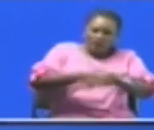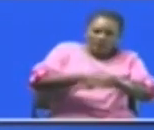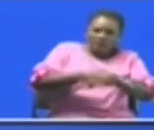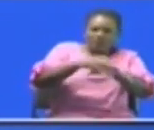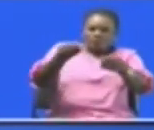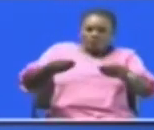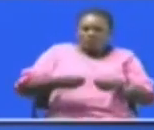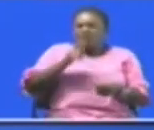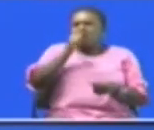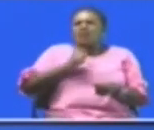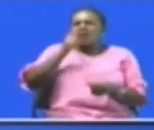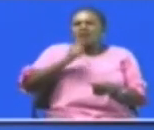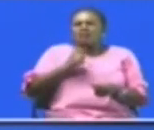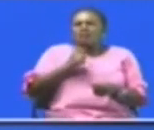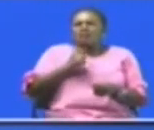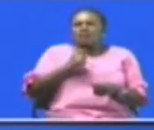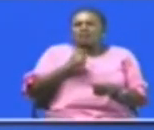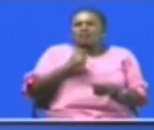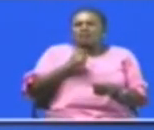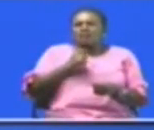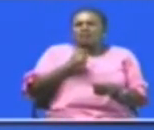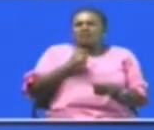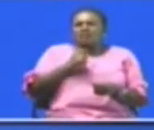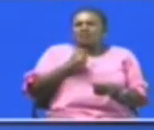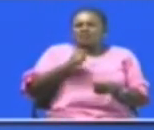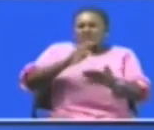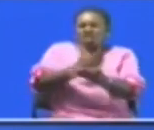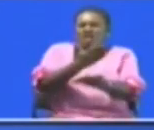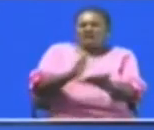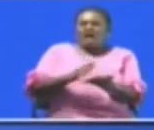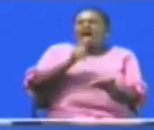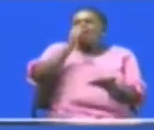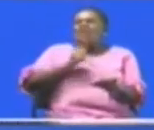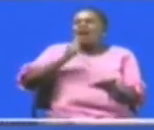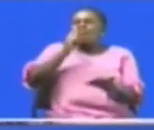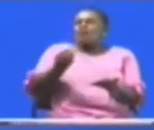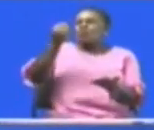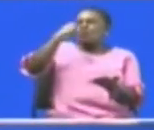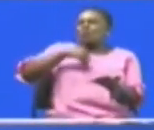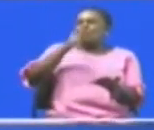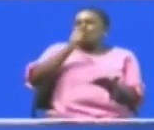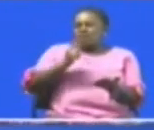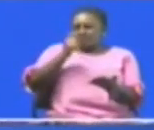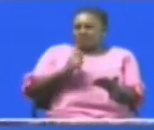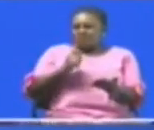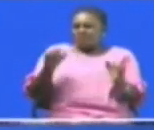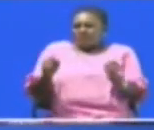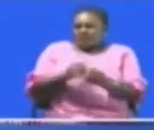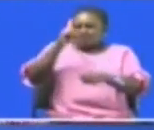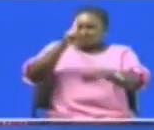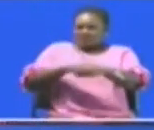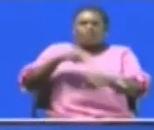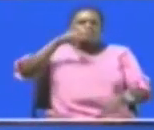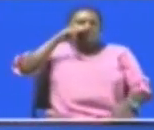ushike, nasi tutoke kando, tuangukie mnyama, tukate nyama na tukule. This coming at a time